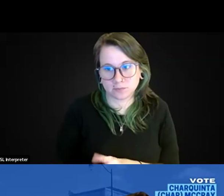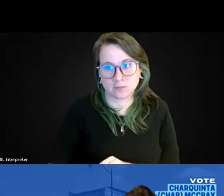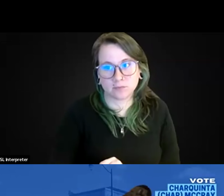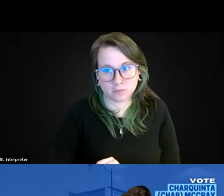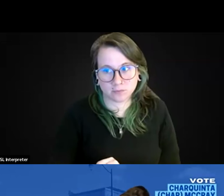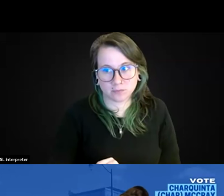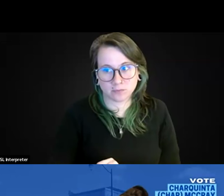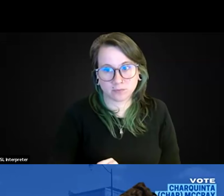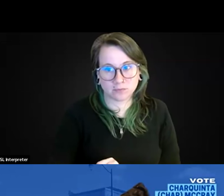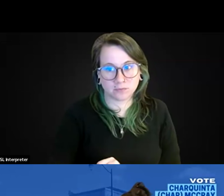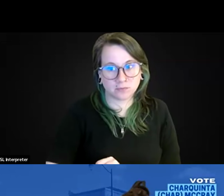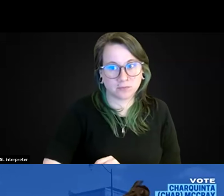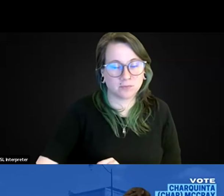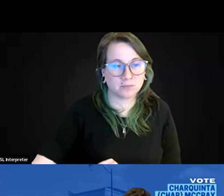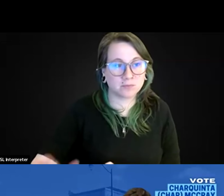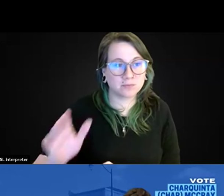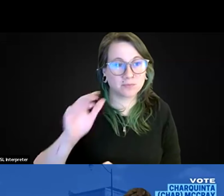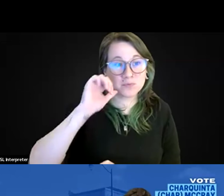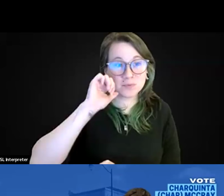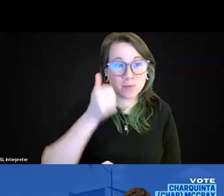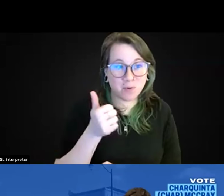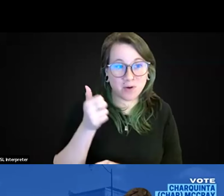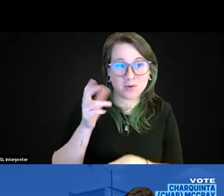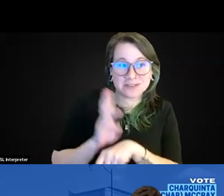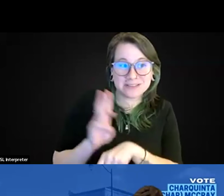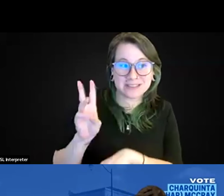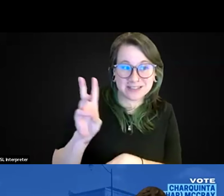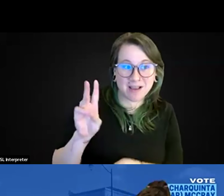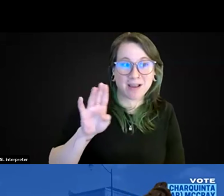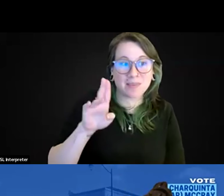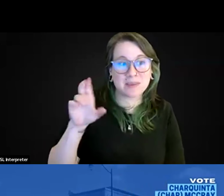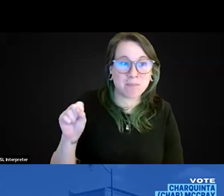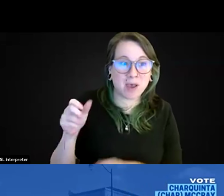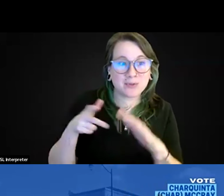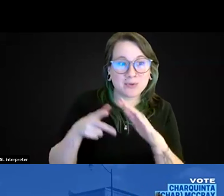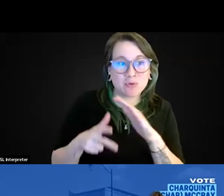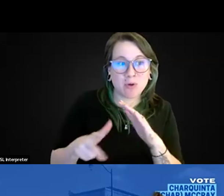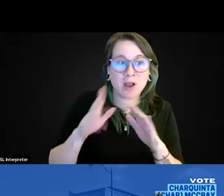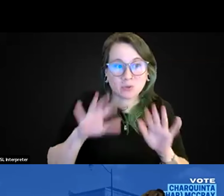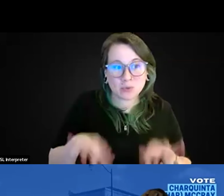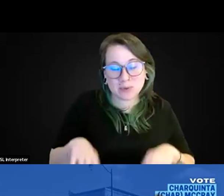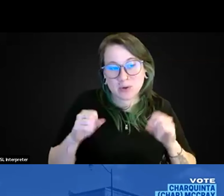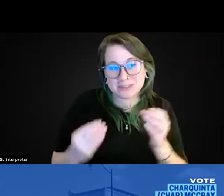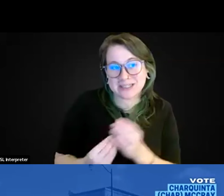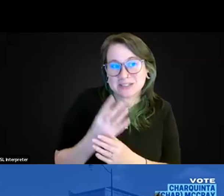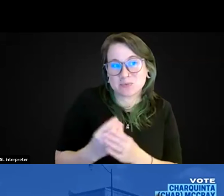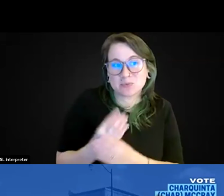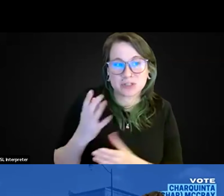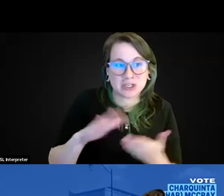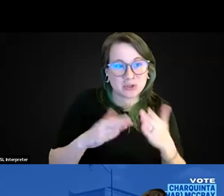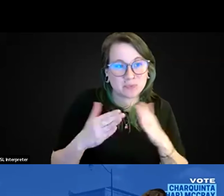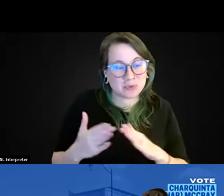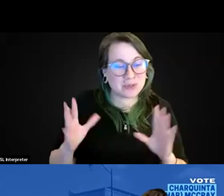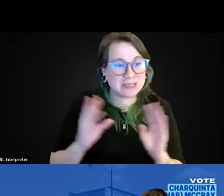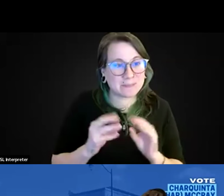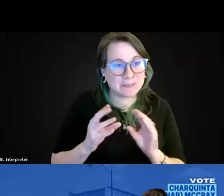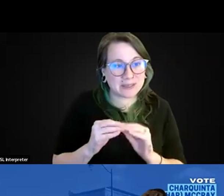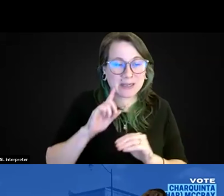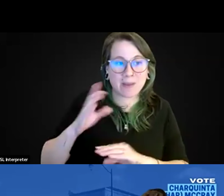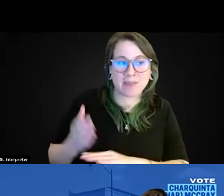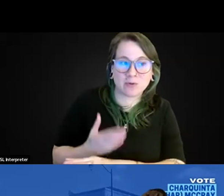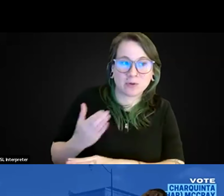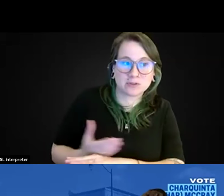on tomorrow at 6 o'clock, the Blainsburg Bus Garage is hosting a spring community meeting about the reconstruction project.